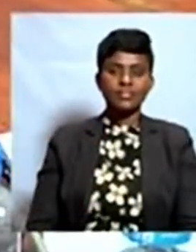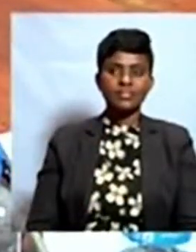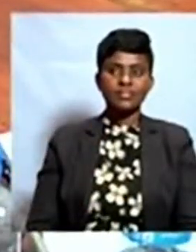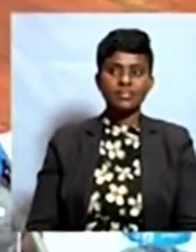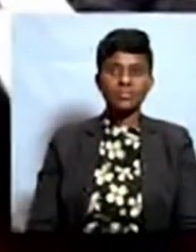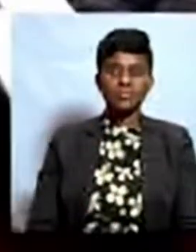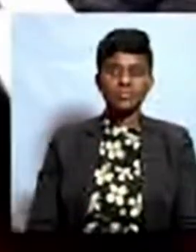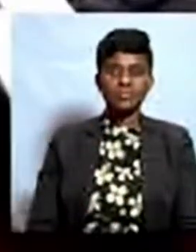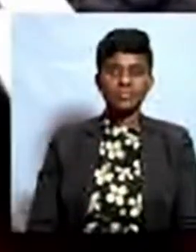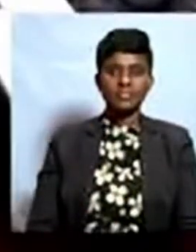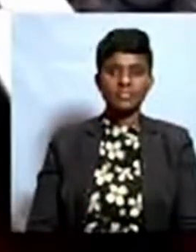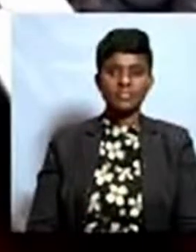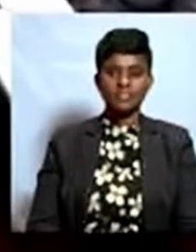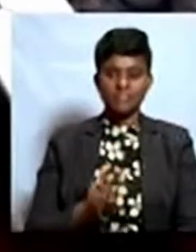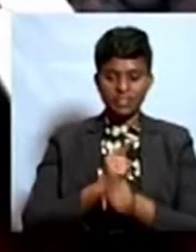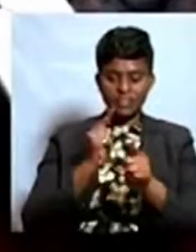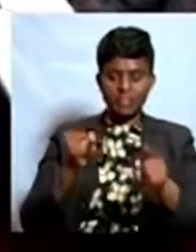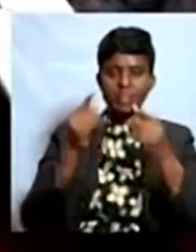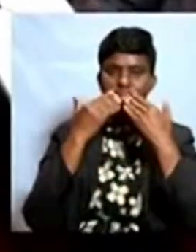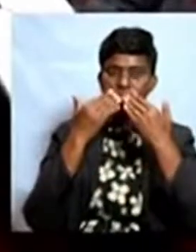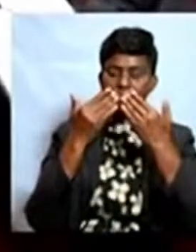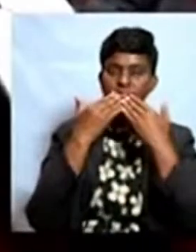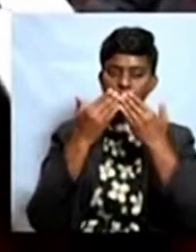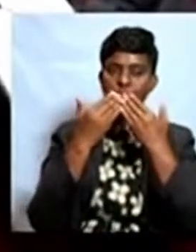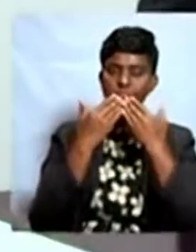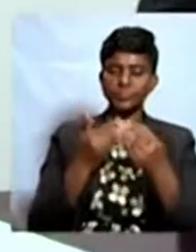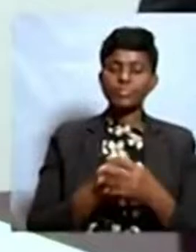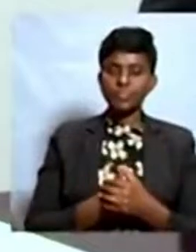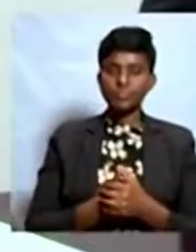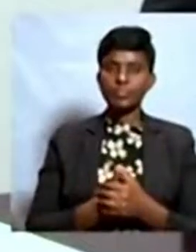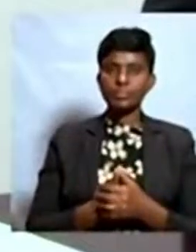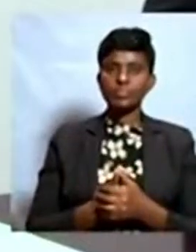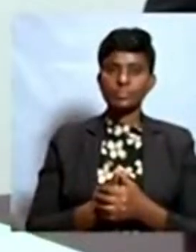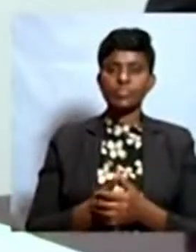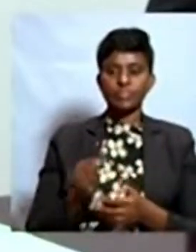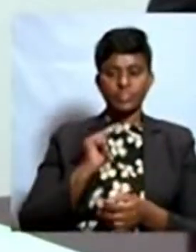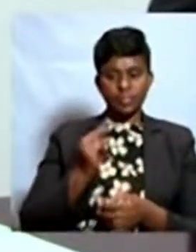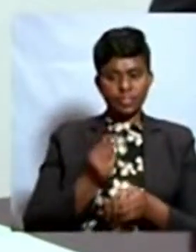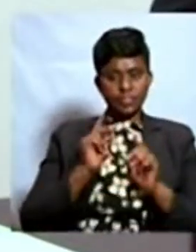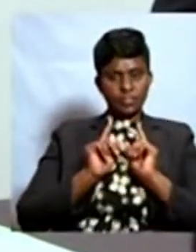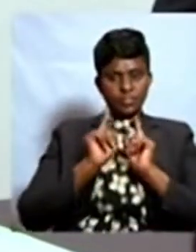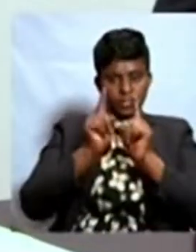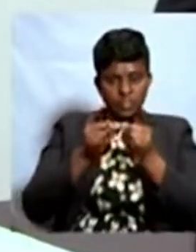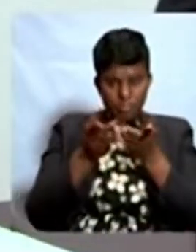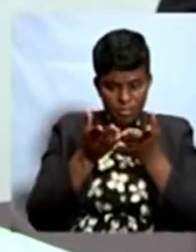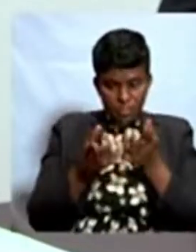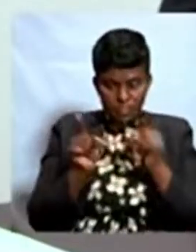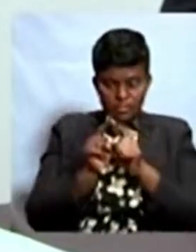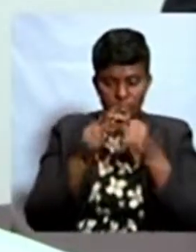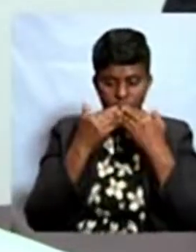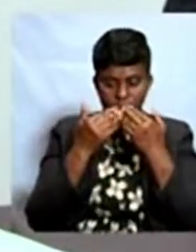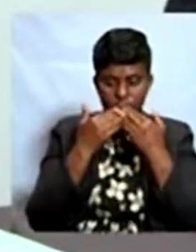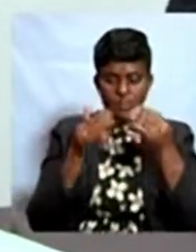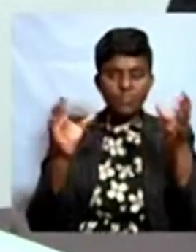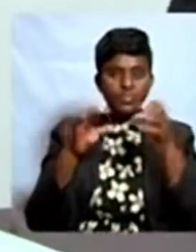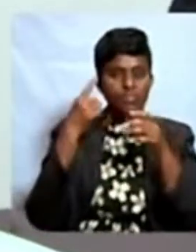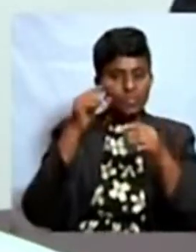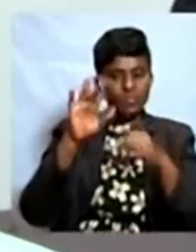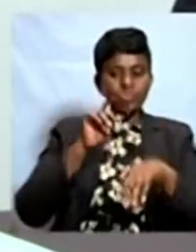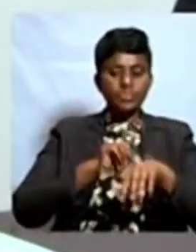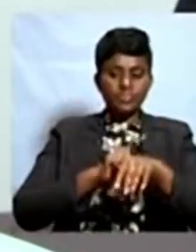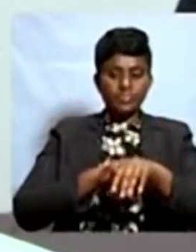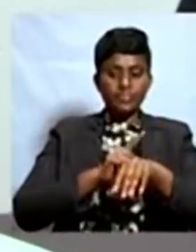I think just to appreciate our appearance here and to thank the committee for the